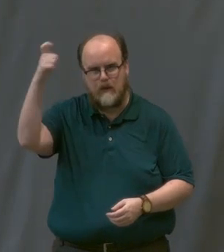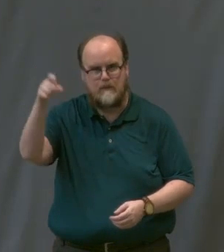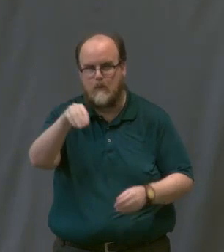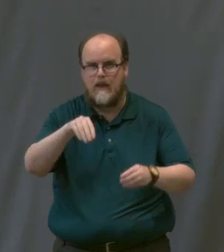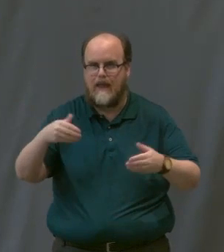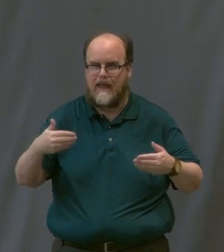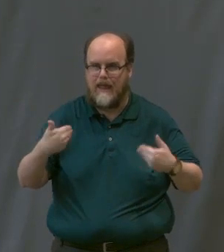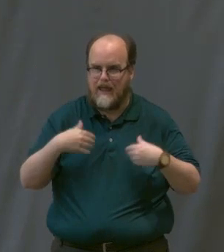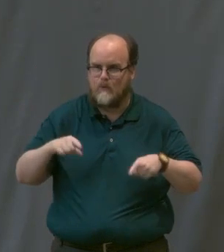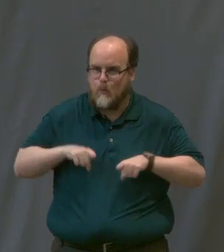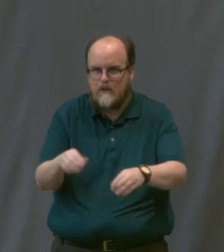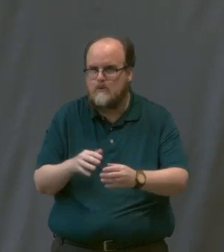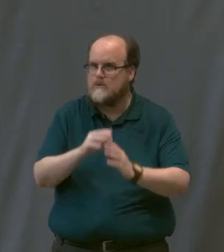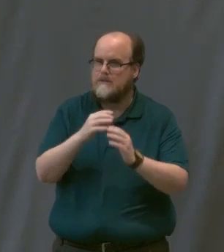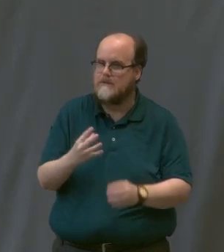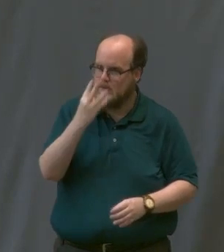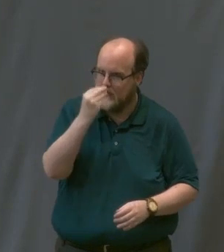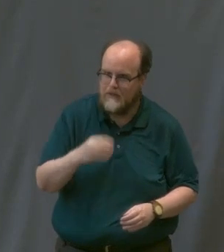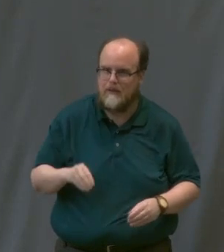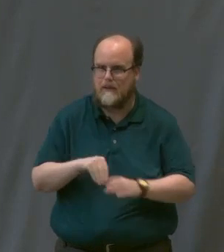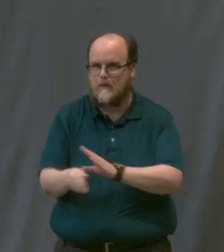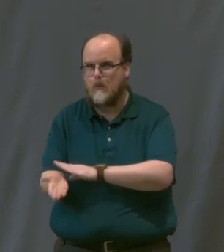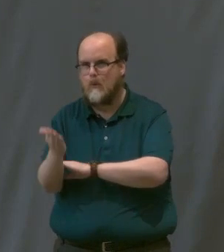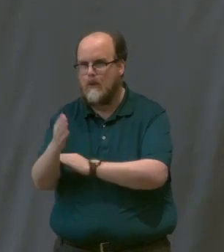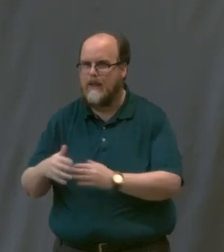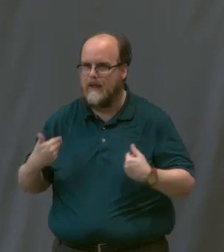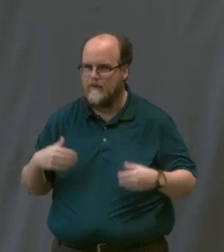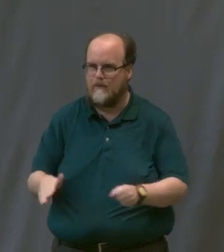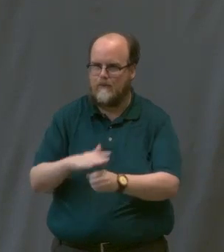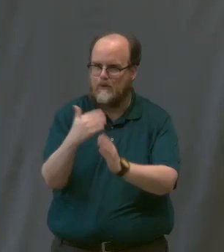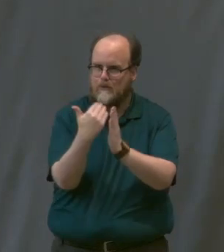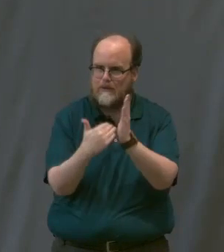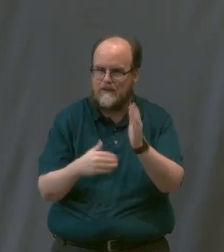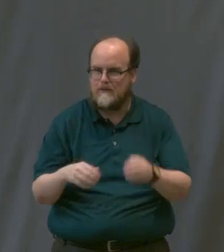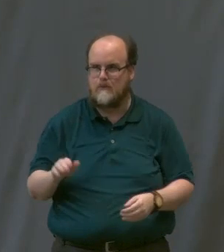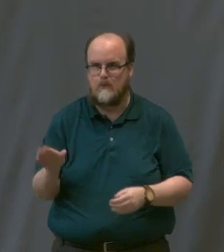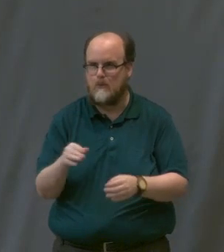morning, you ought to have a full categorization of the dream you had, right?